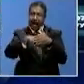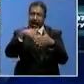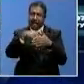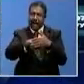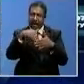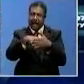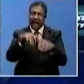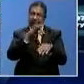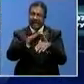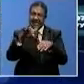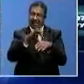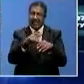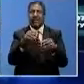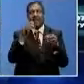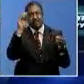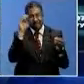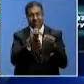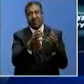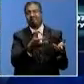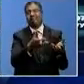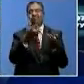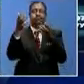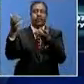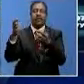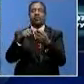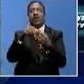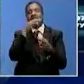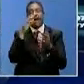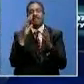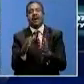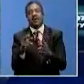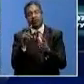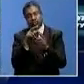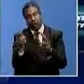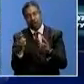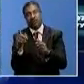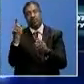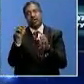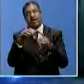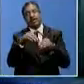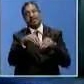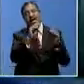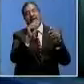mobilize funds to pay the farmers who have been supplying maize to the Food Reserve Agency.